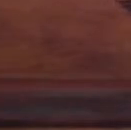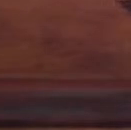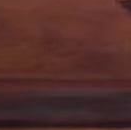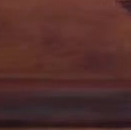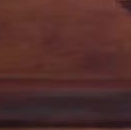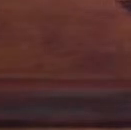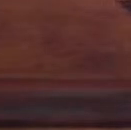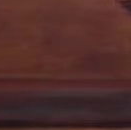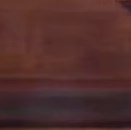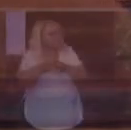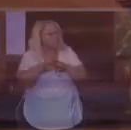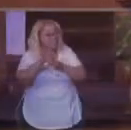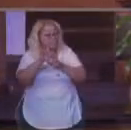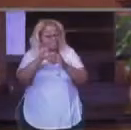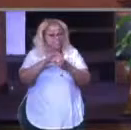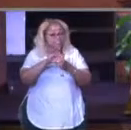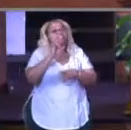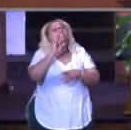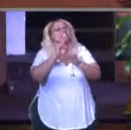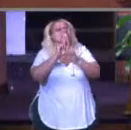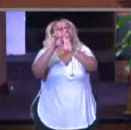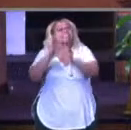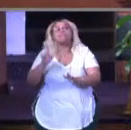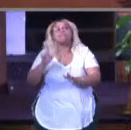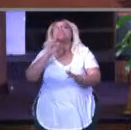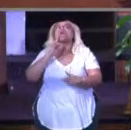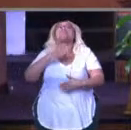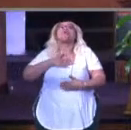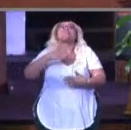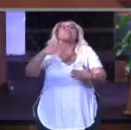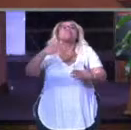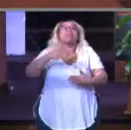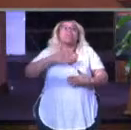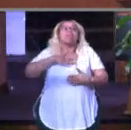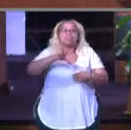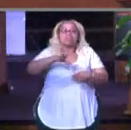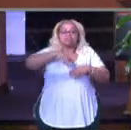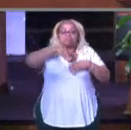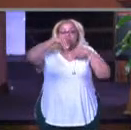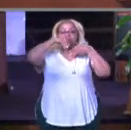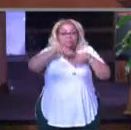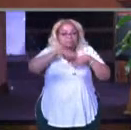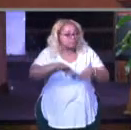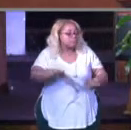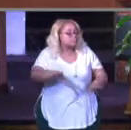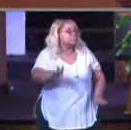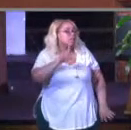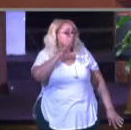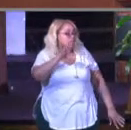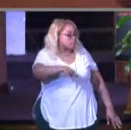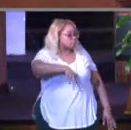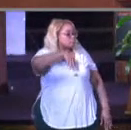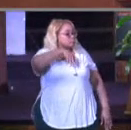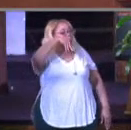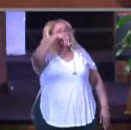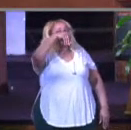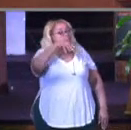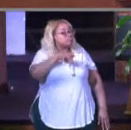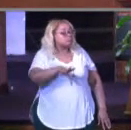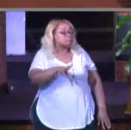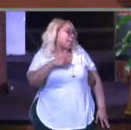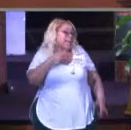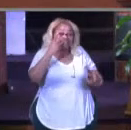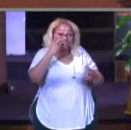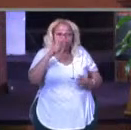in turn, the Spirit, the disciples were breathing in and out, inhaling and exhaling. I doubt